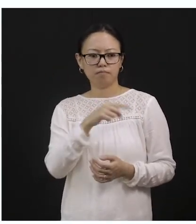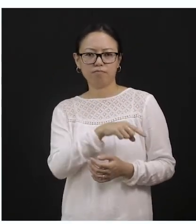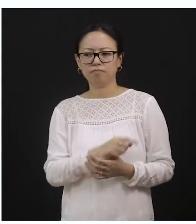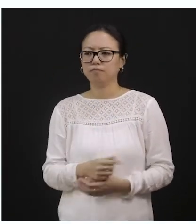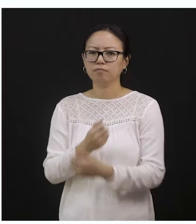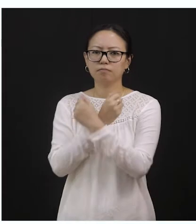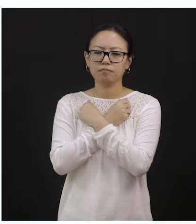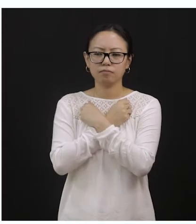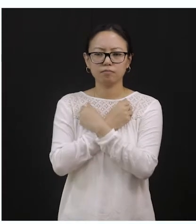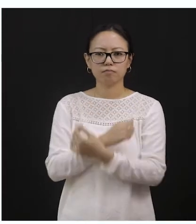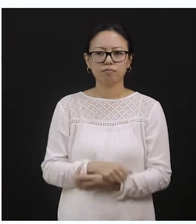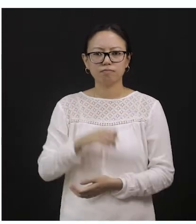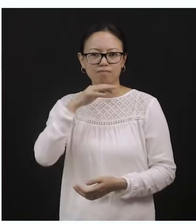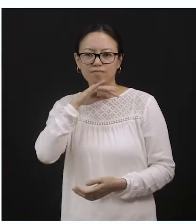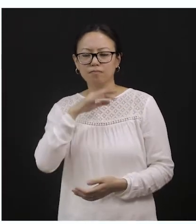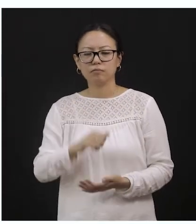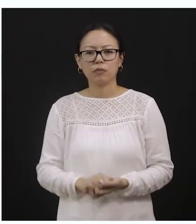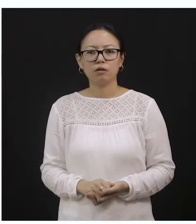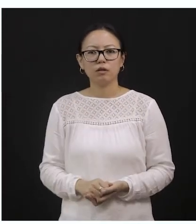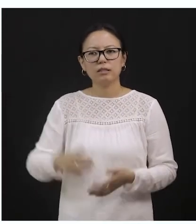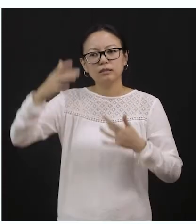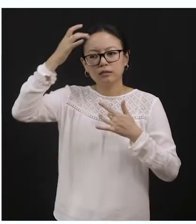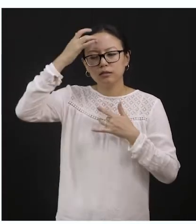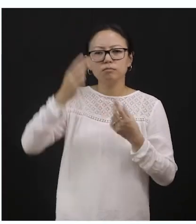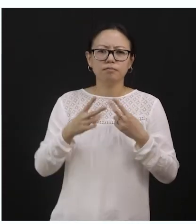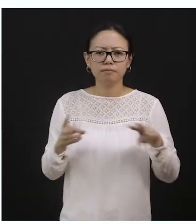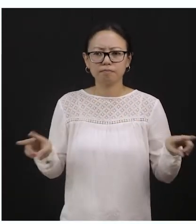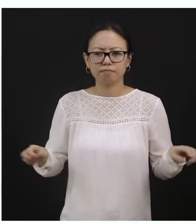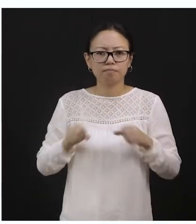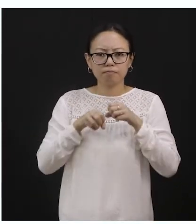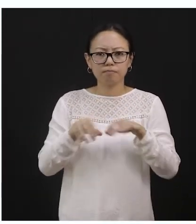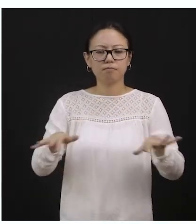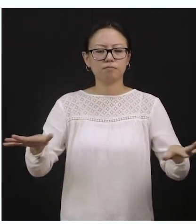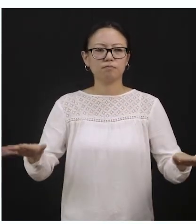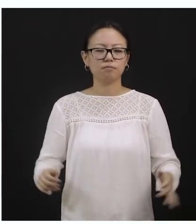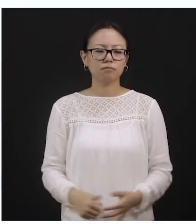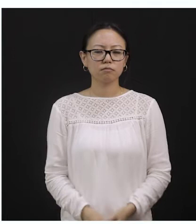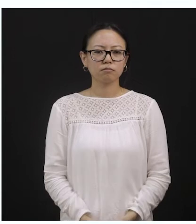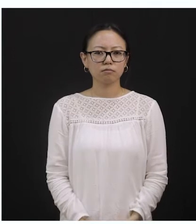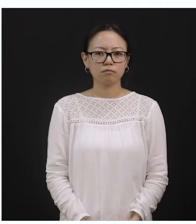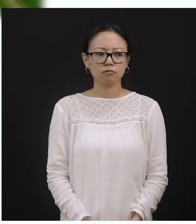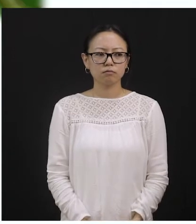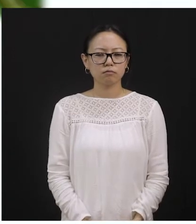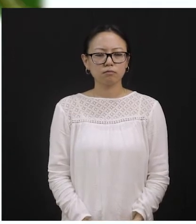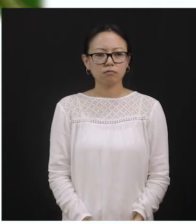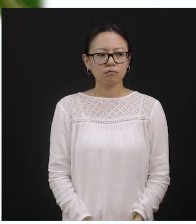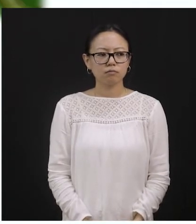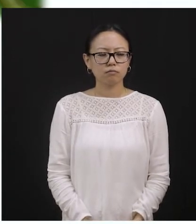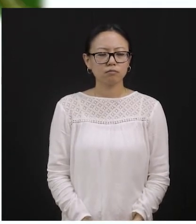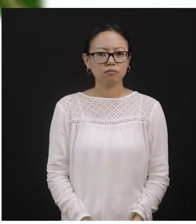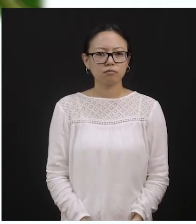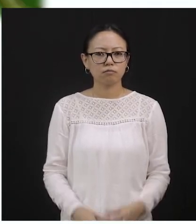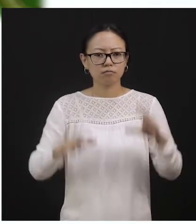housefly. So that is all about the housefly insect. Okay. Now the next insect